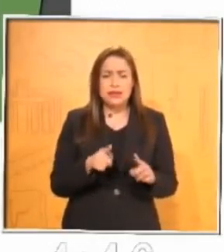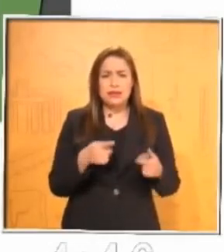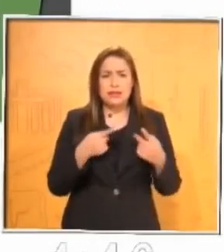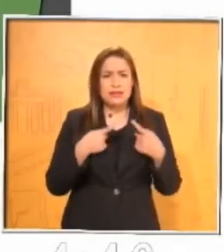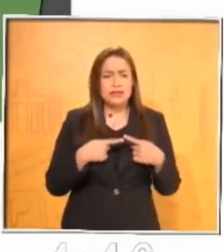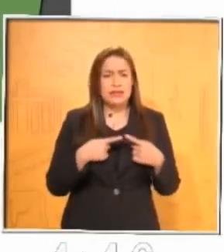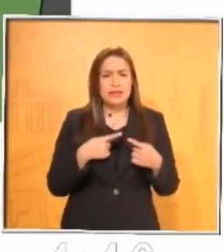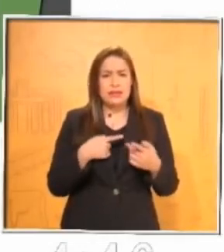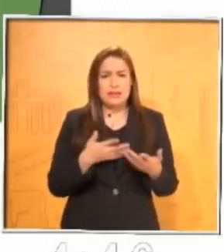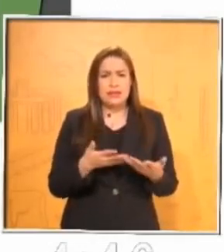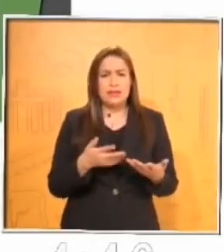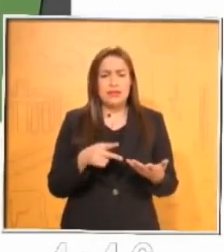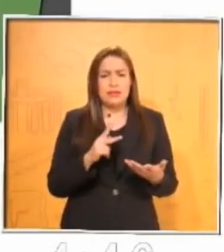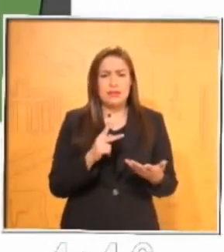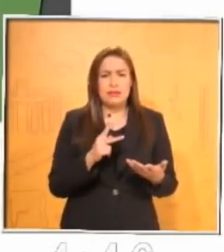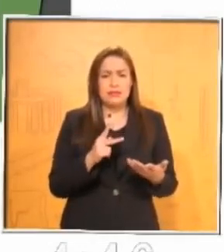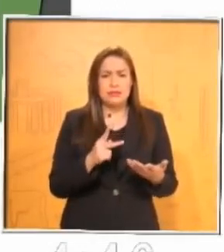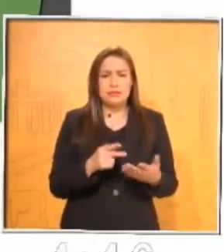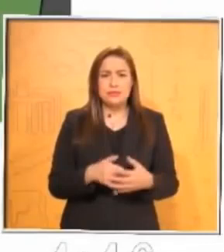personally know.